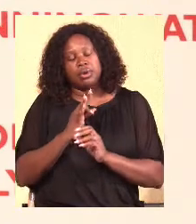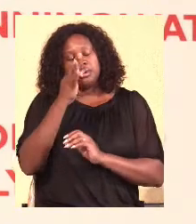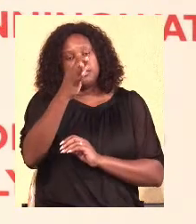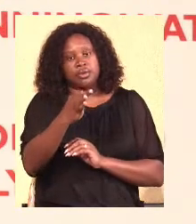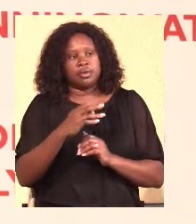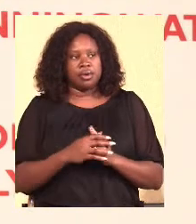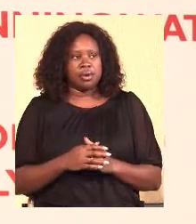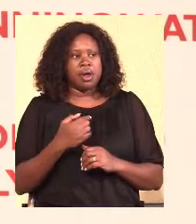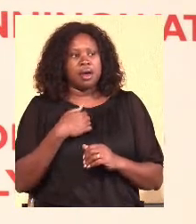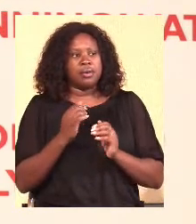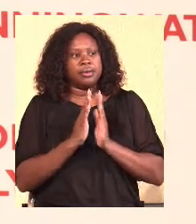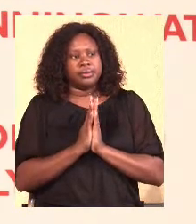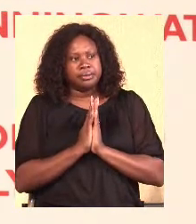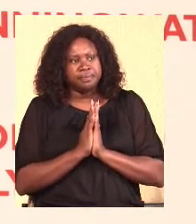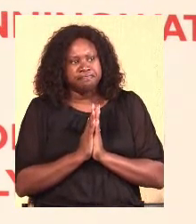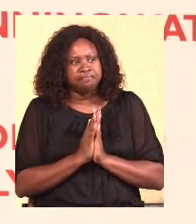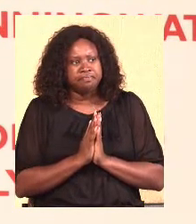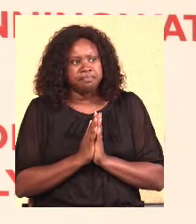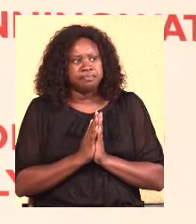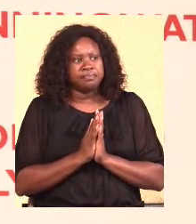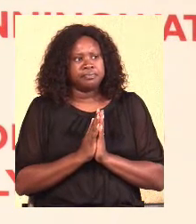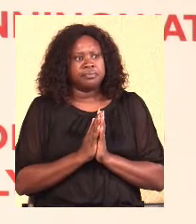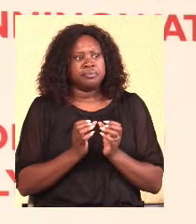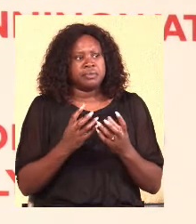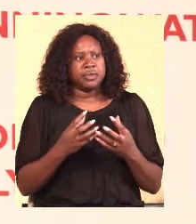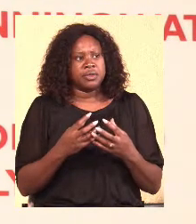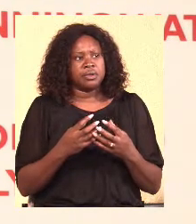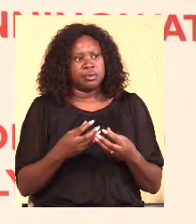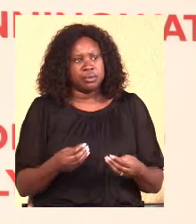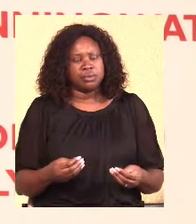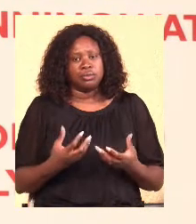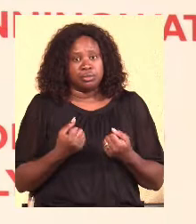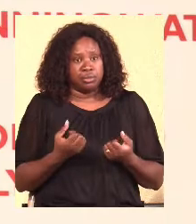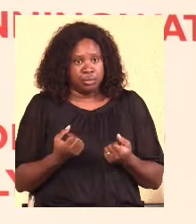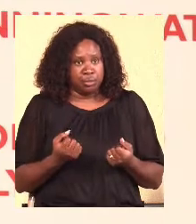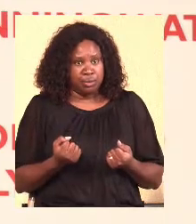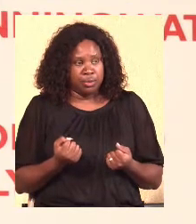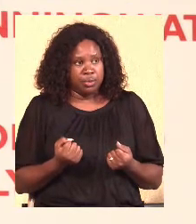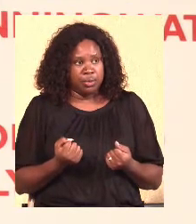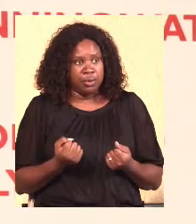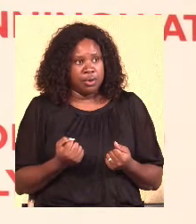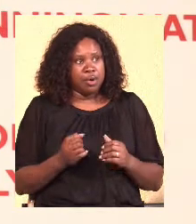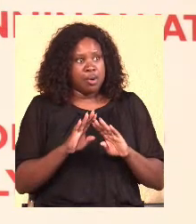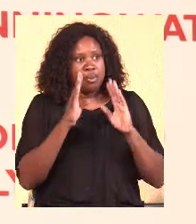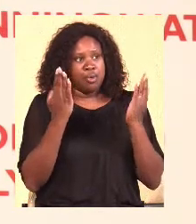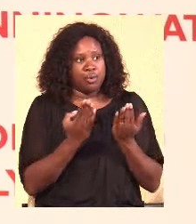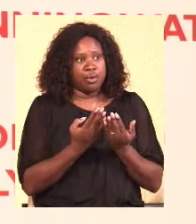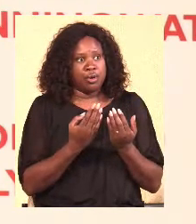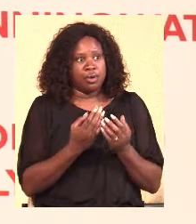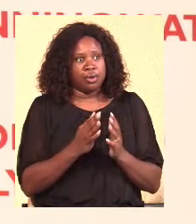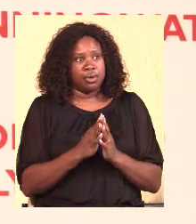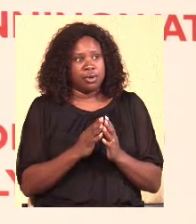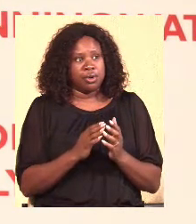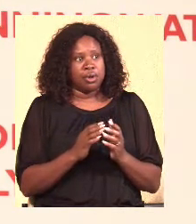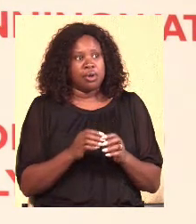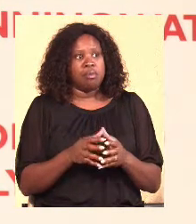just urge most of solutions that are available in this world are foreign